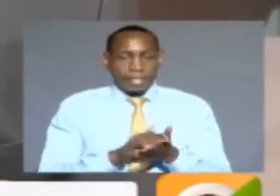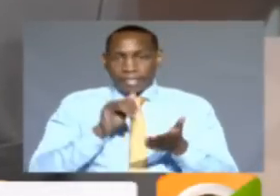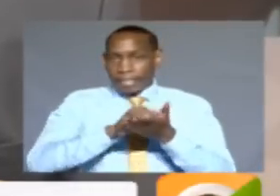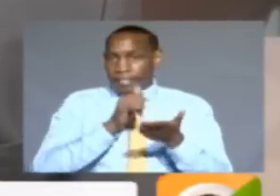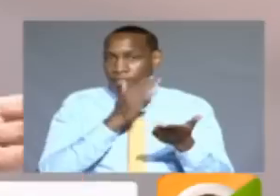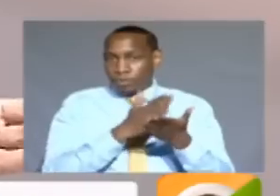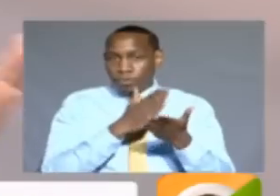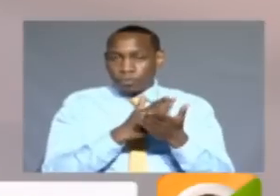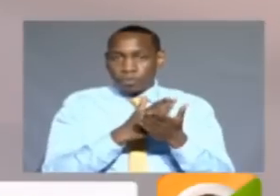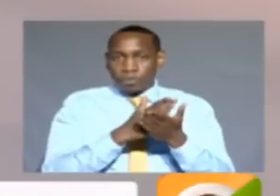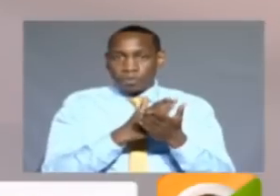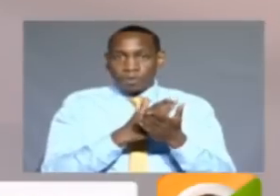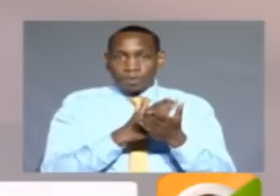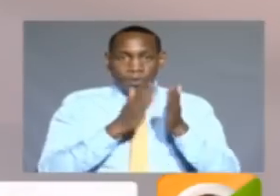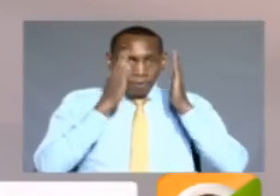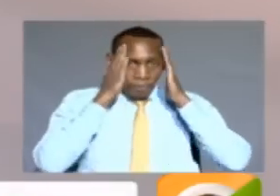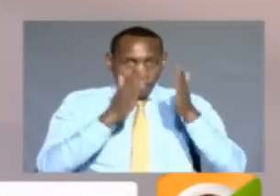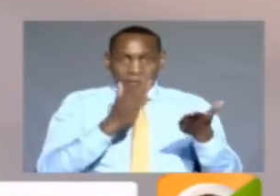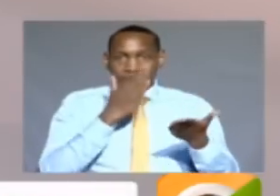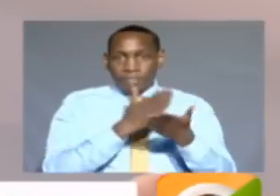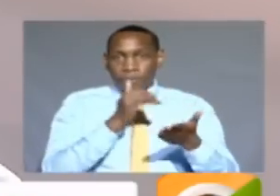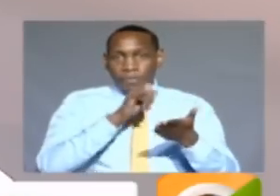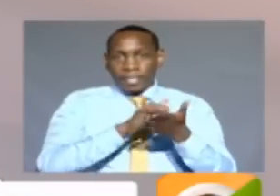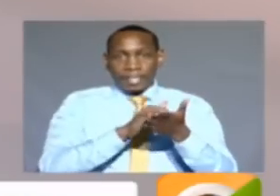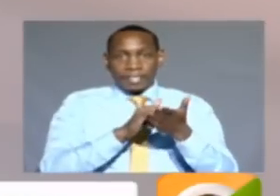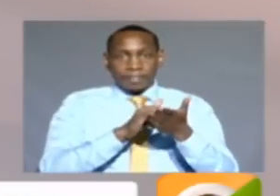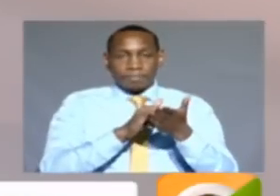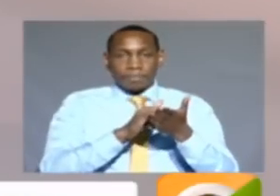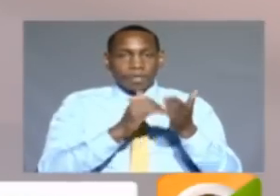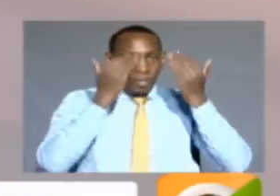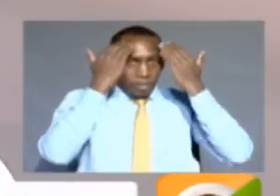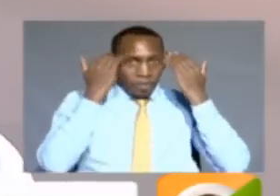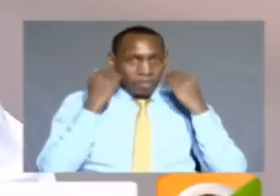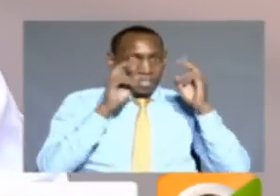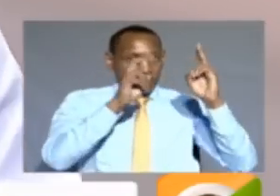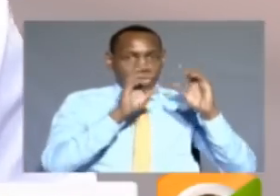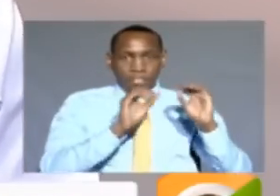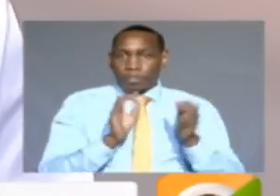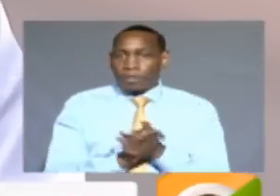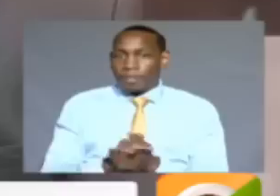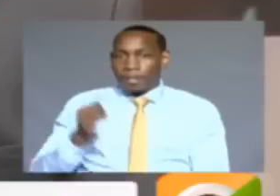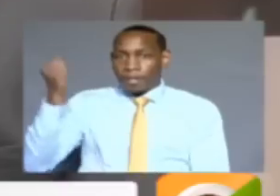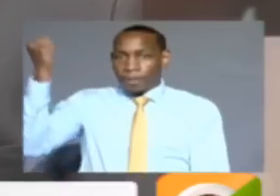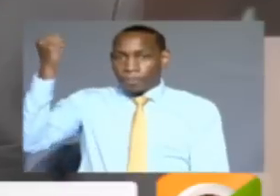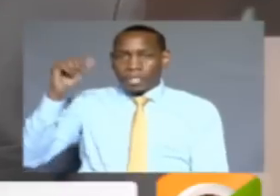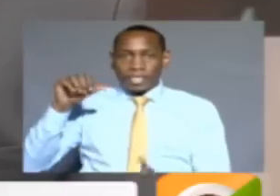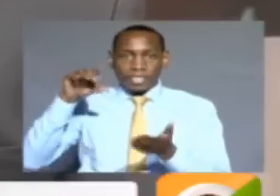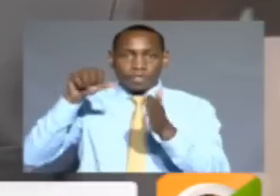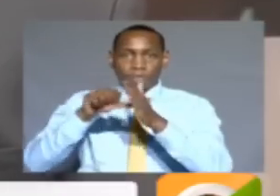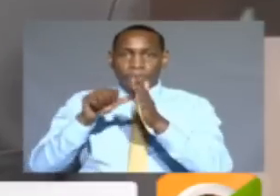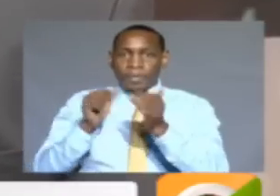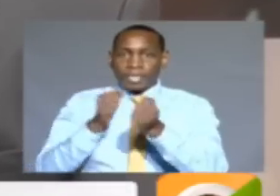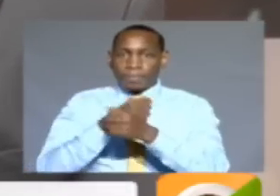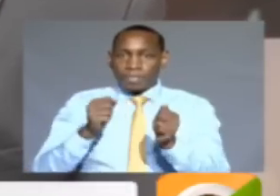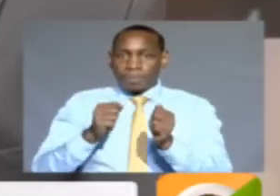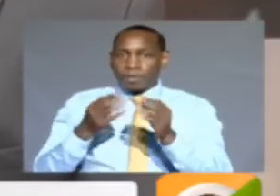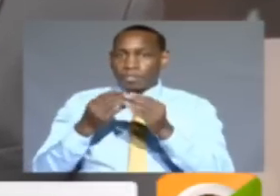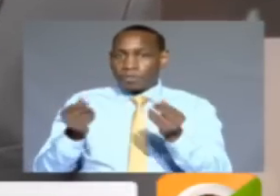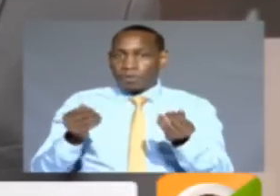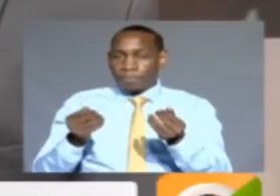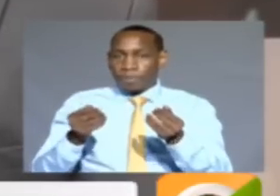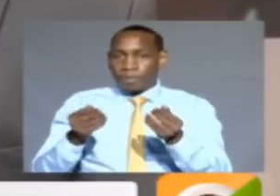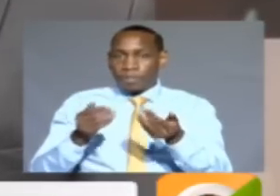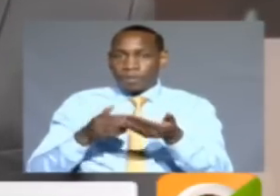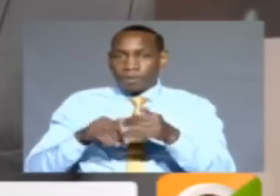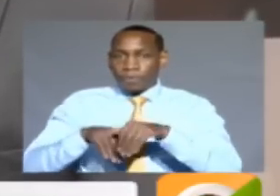very deliberate attempt to make sure it really is not the court thing. A political problem cannot be solved legally.